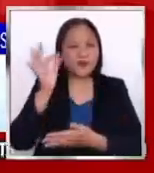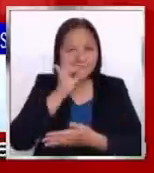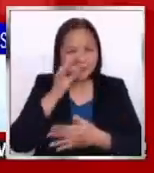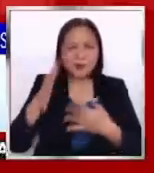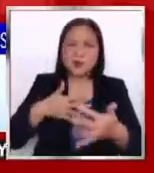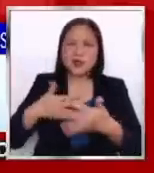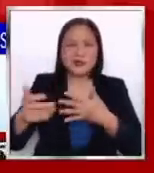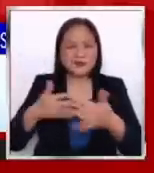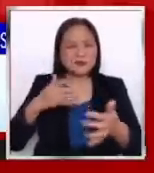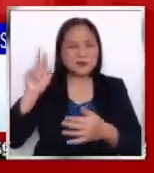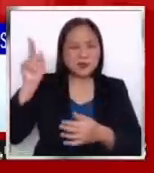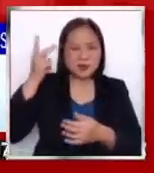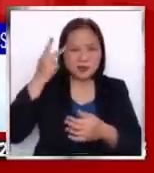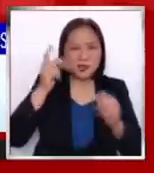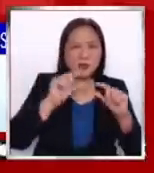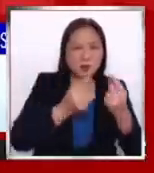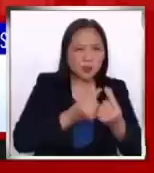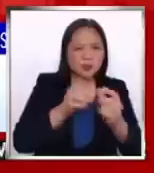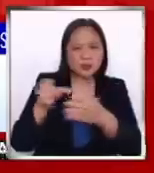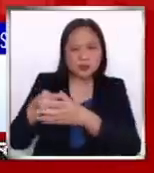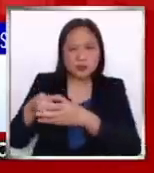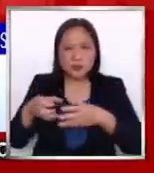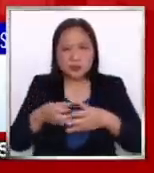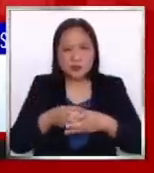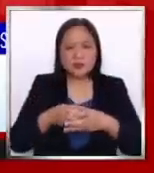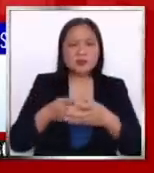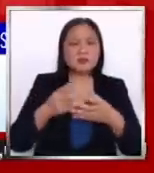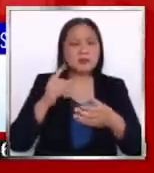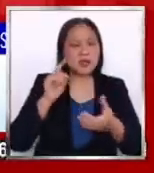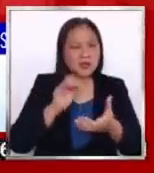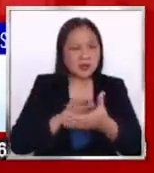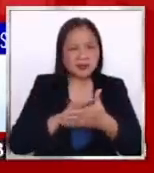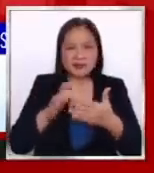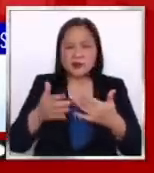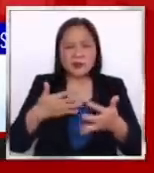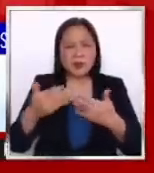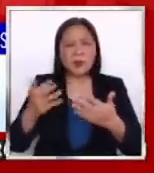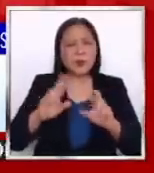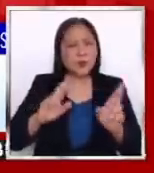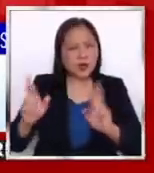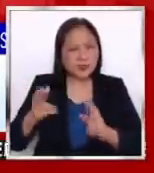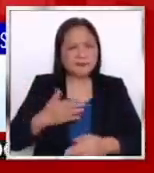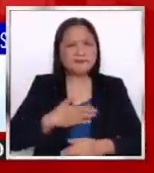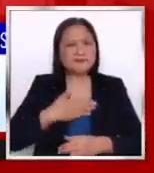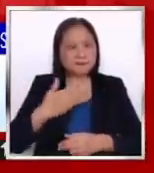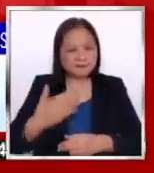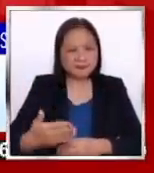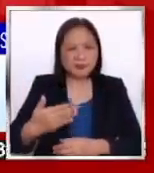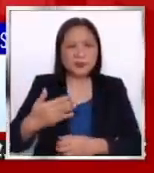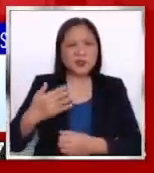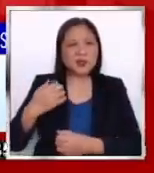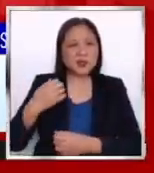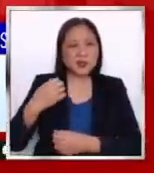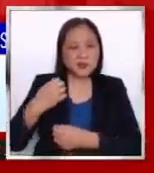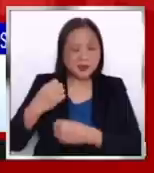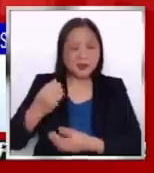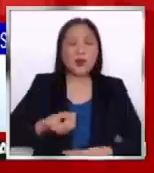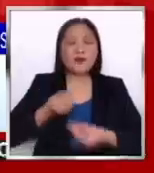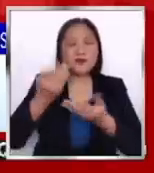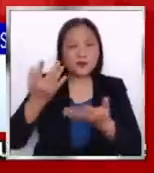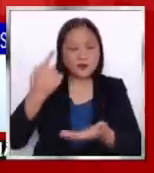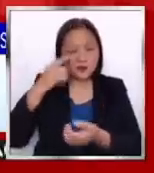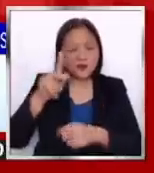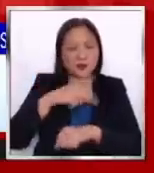color, race, or belief, at hanggang handang magsakripisyo sa bansa at pagmamahal sa bansa, i-welcome na bang